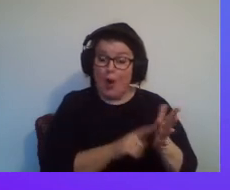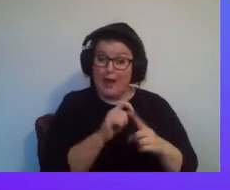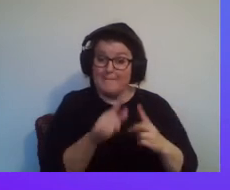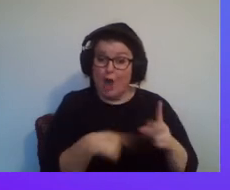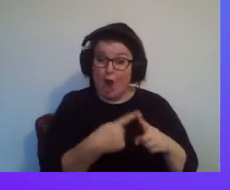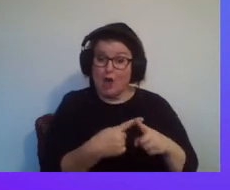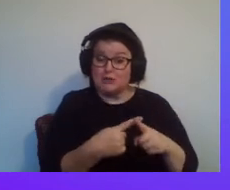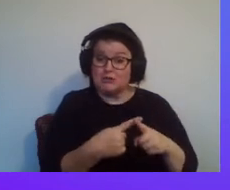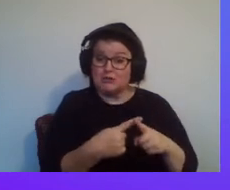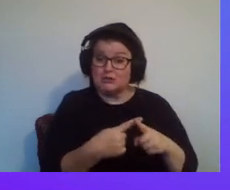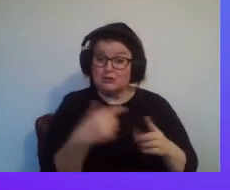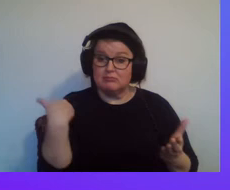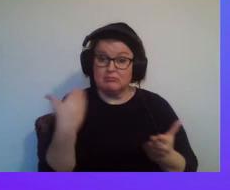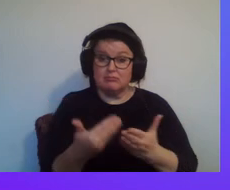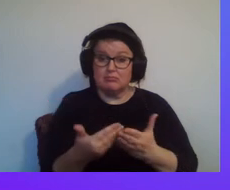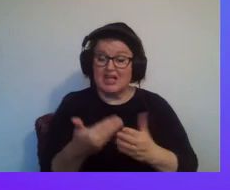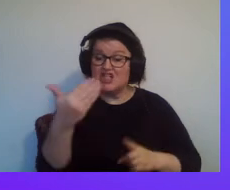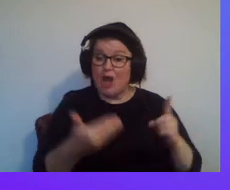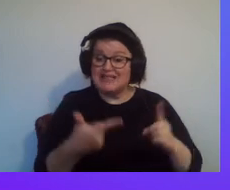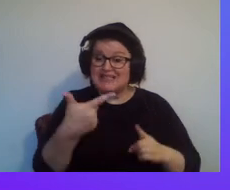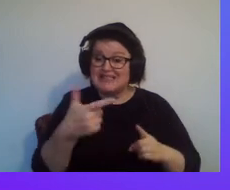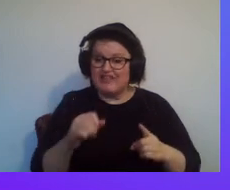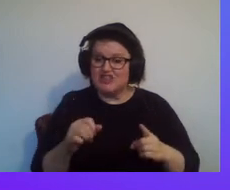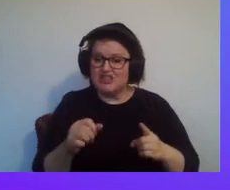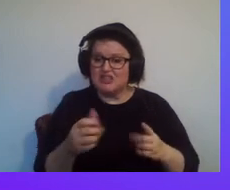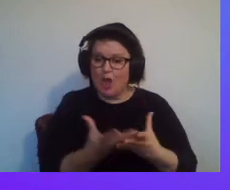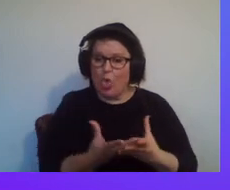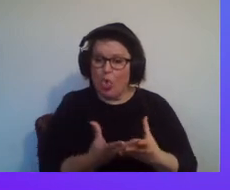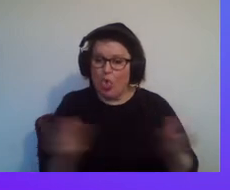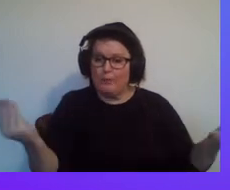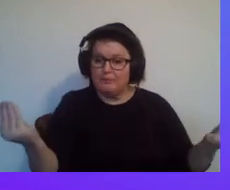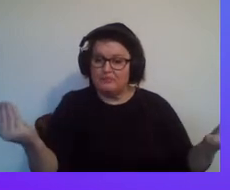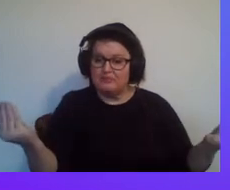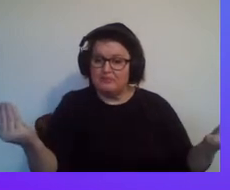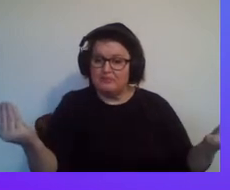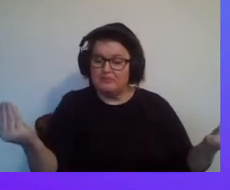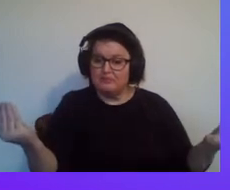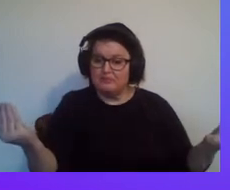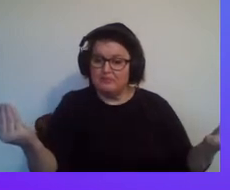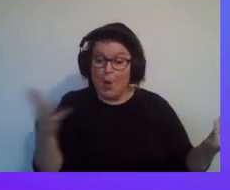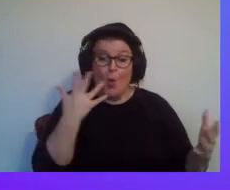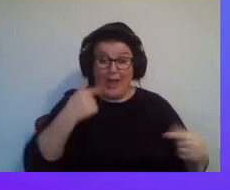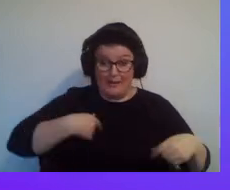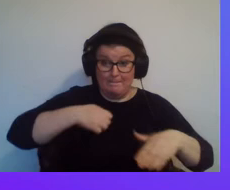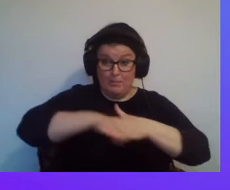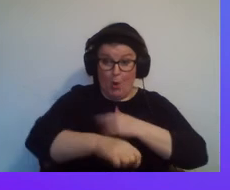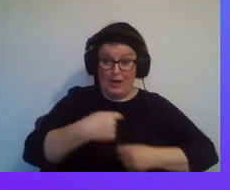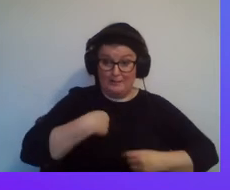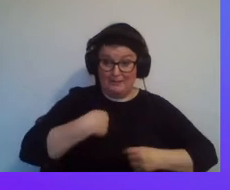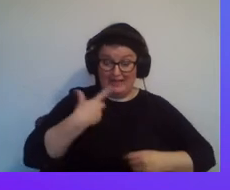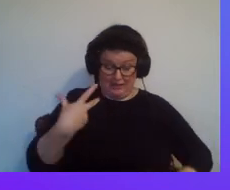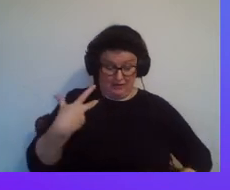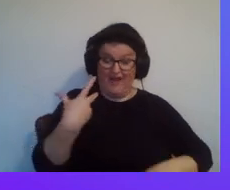born because it hadn't been quite eradicated. Vaccines have been around for a long time. In terms of the time it takes